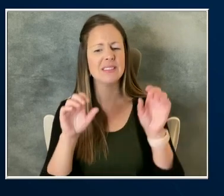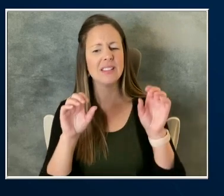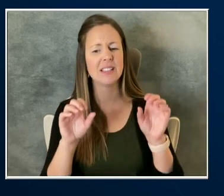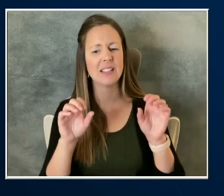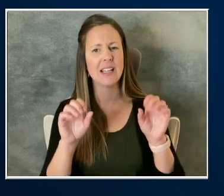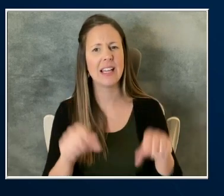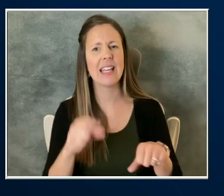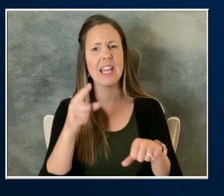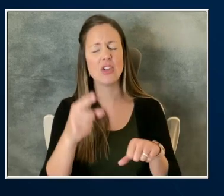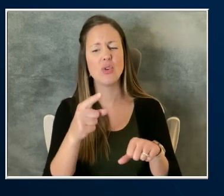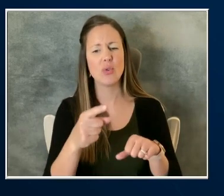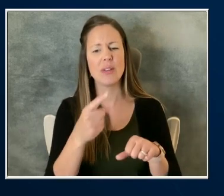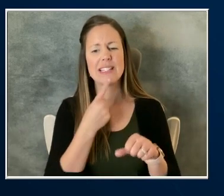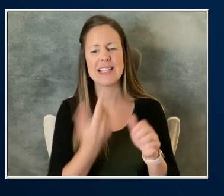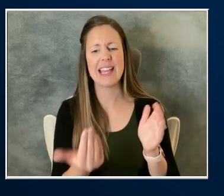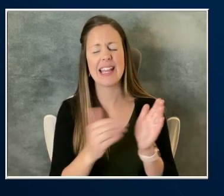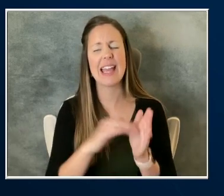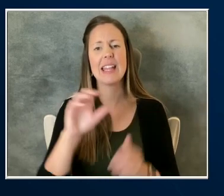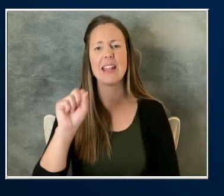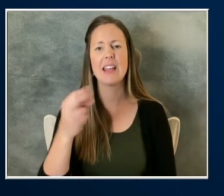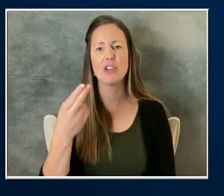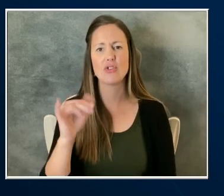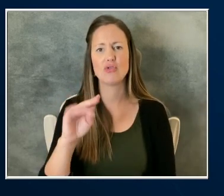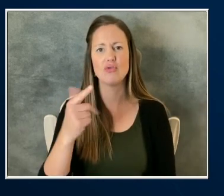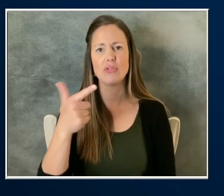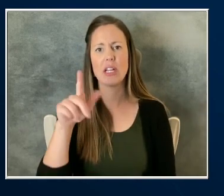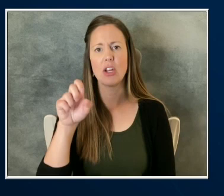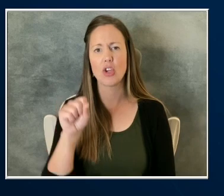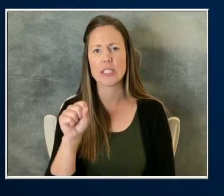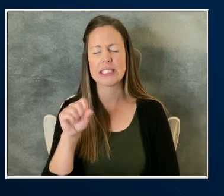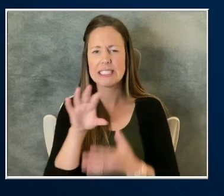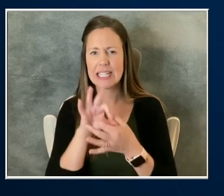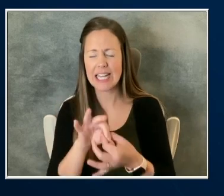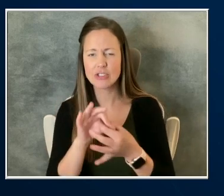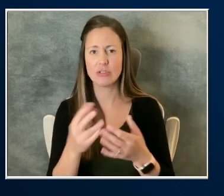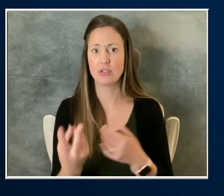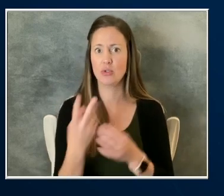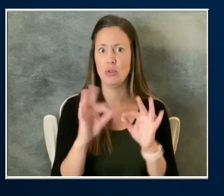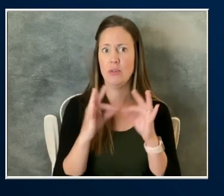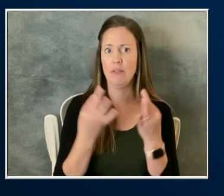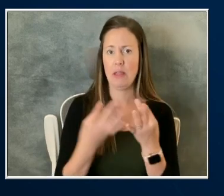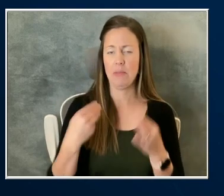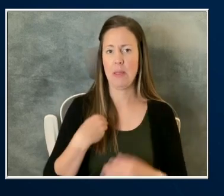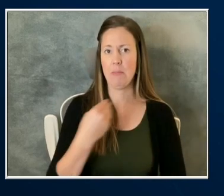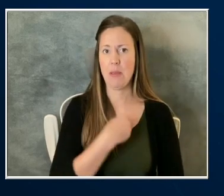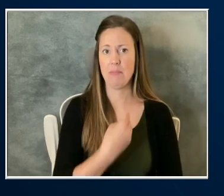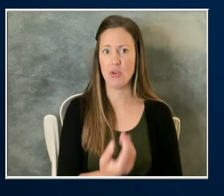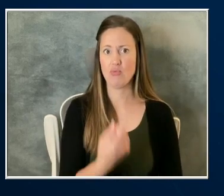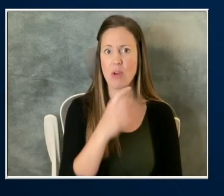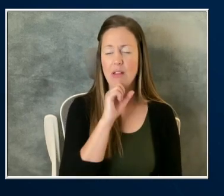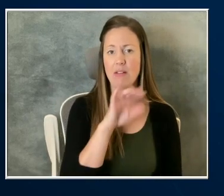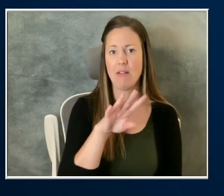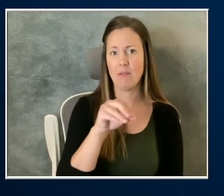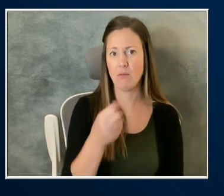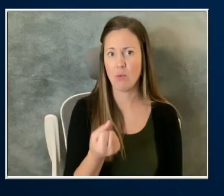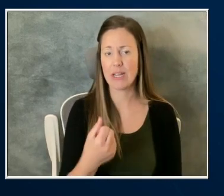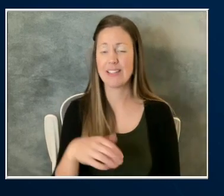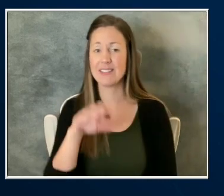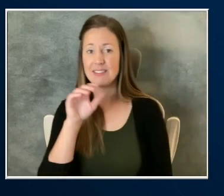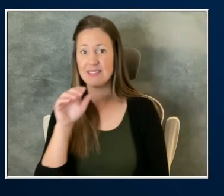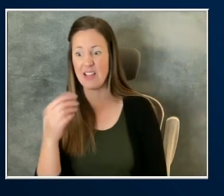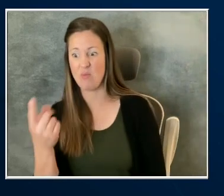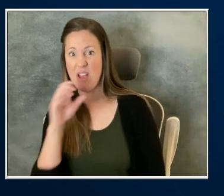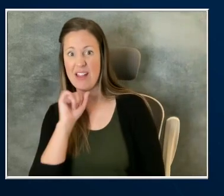because she has 2 close family members that have just had shingles, one in their 40s, one in their 70s, and the 70-year-old had the